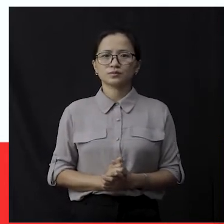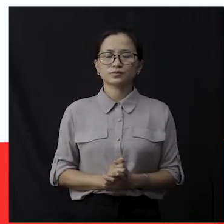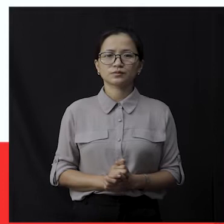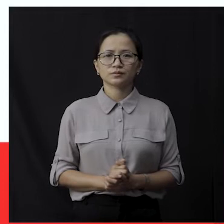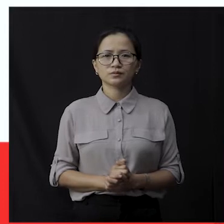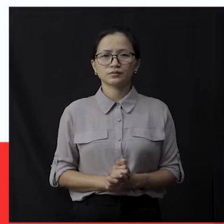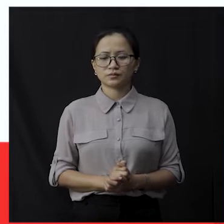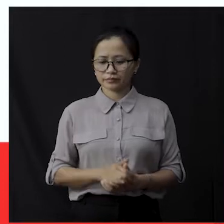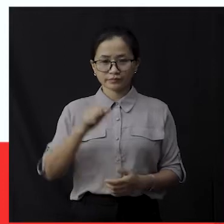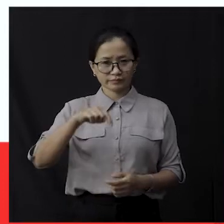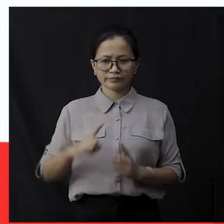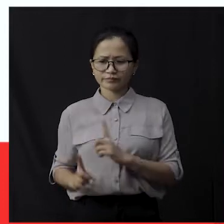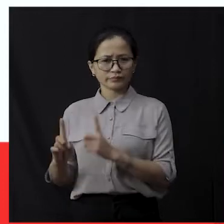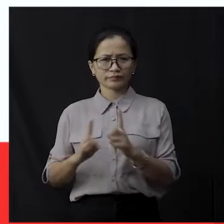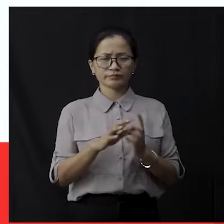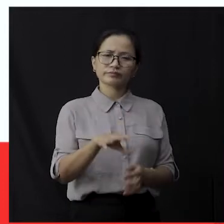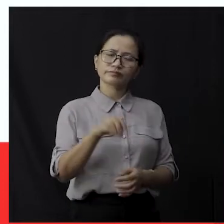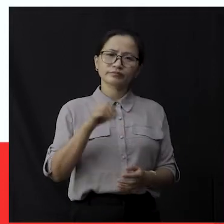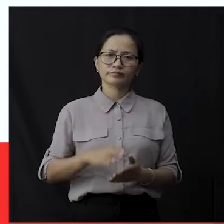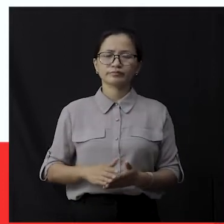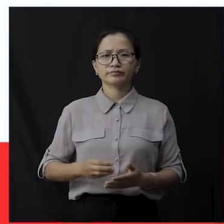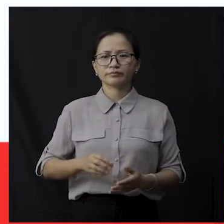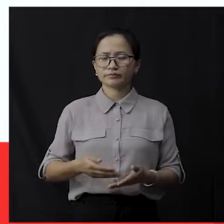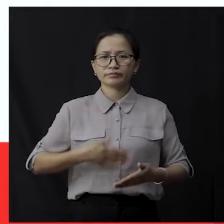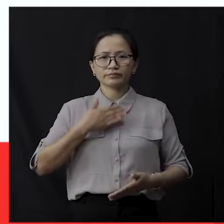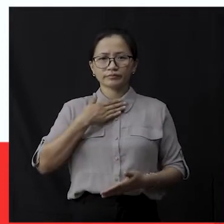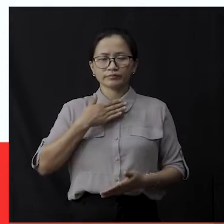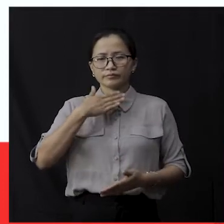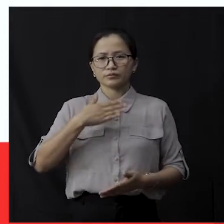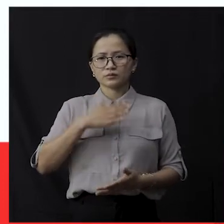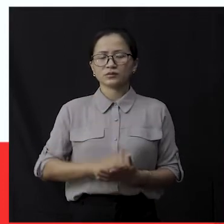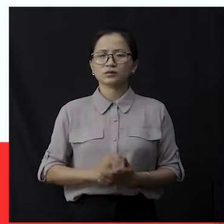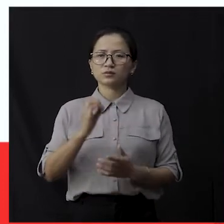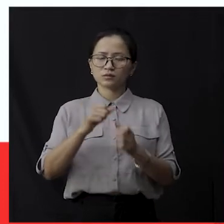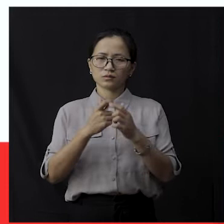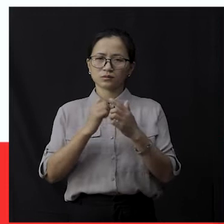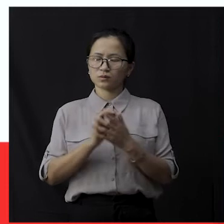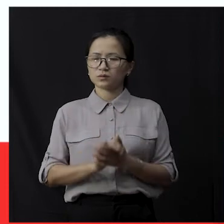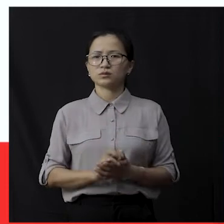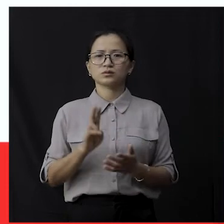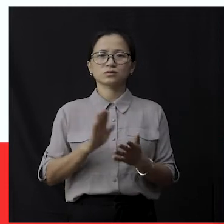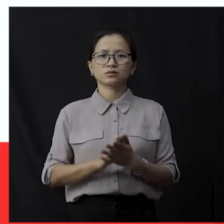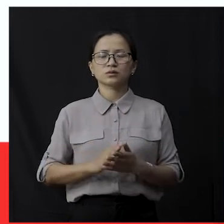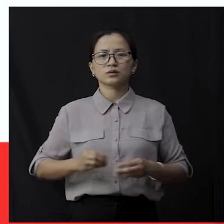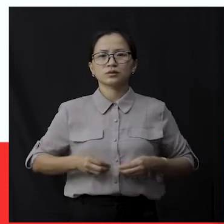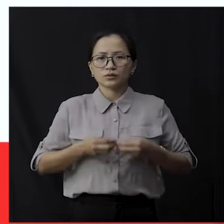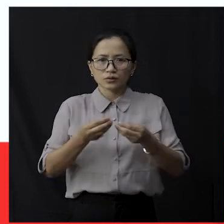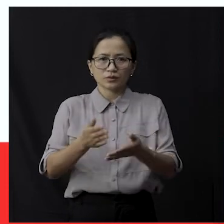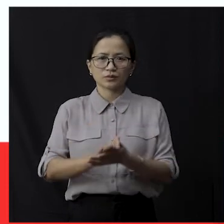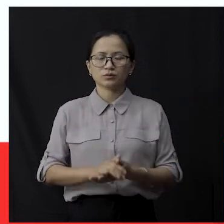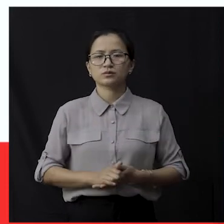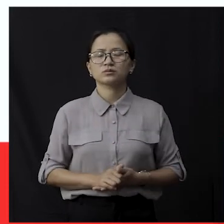So these plants, they breathe in, they take the carbon dioxide and they exhale.